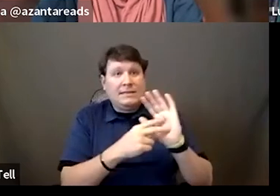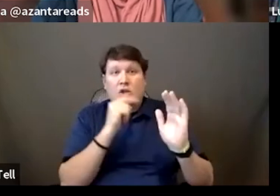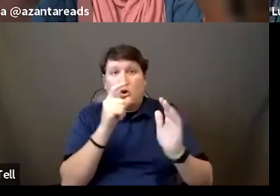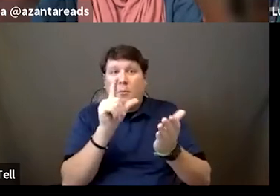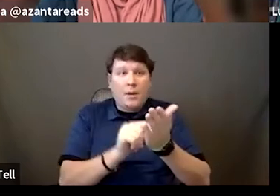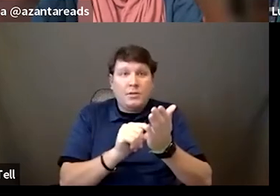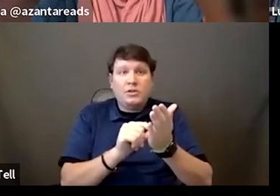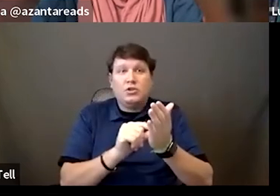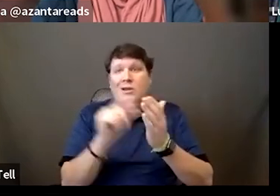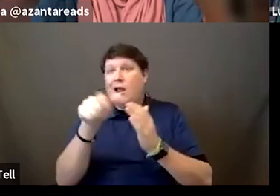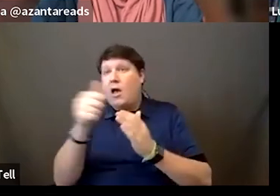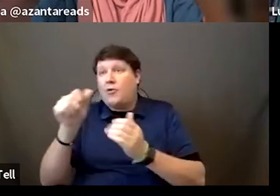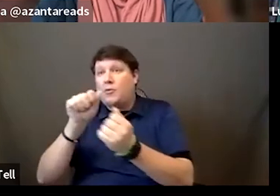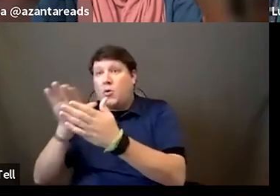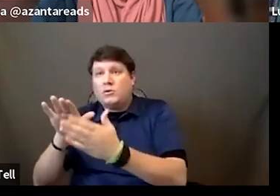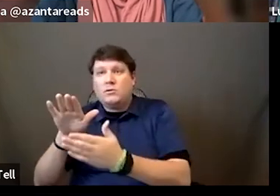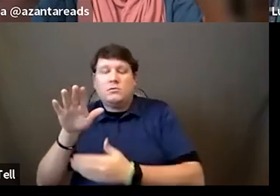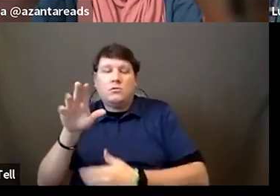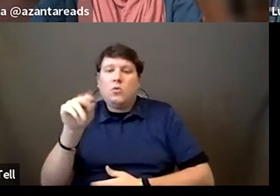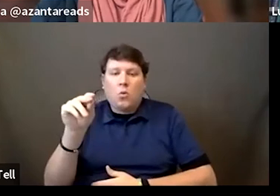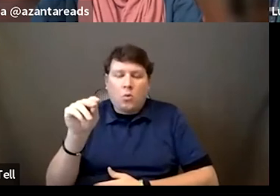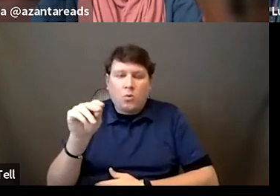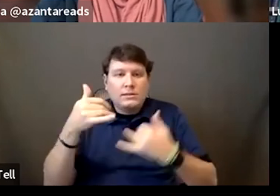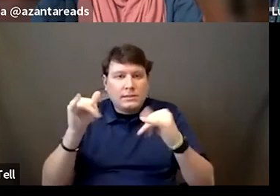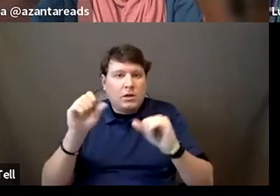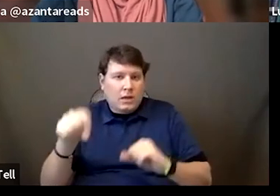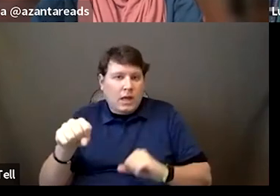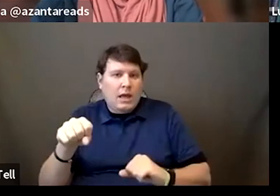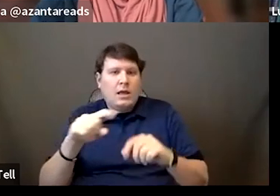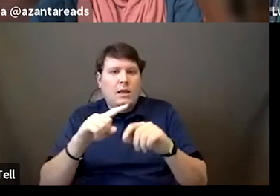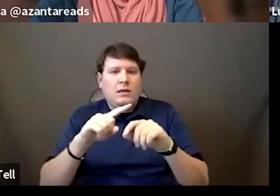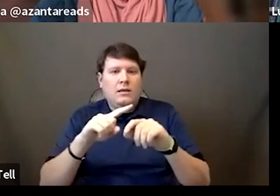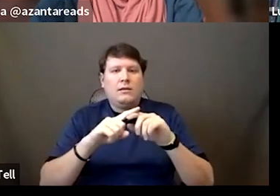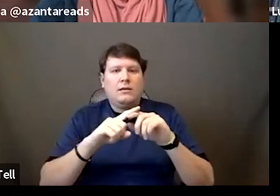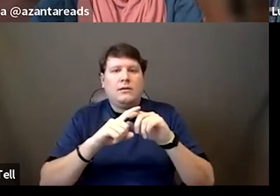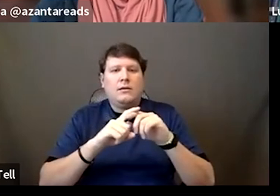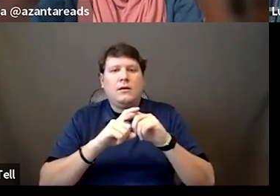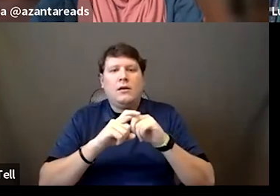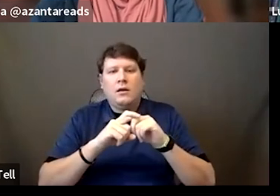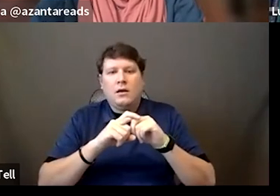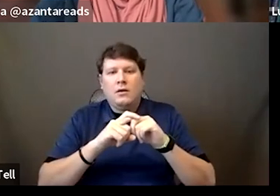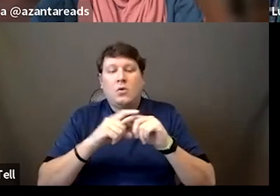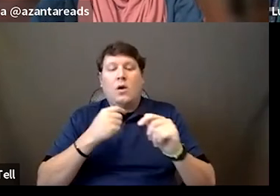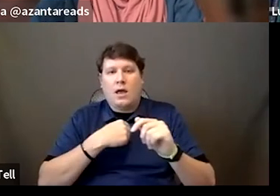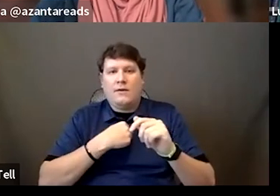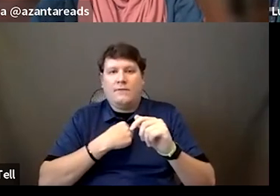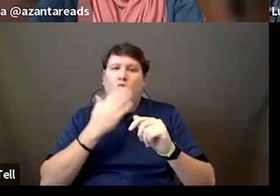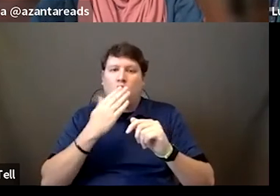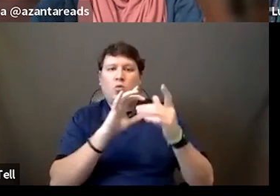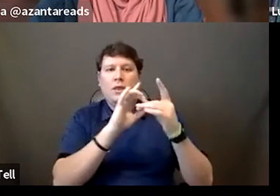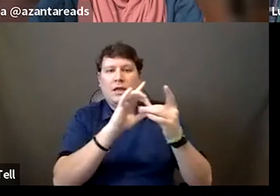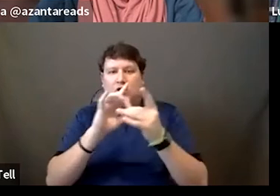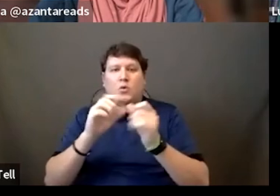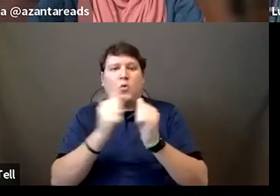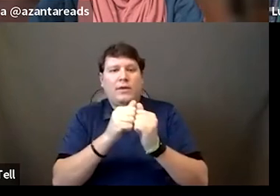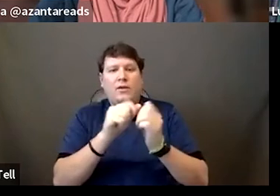people kind of think that self-publishing is the same as indie publishing, which it's not. So I have a lot of relationships with authors who send